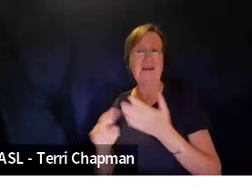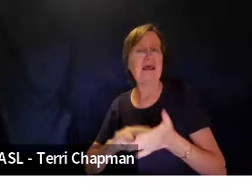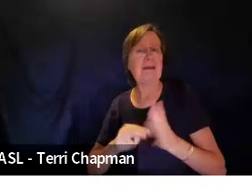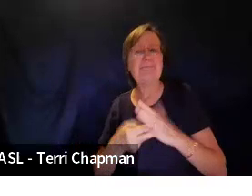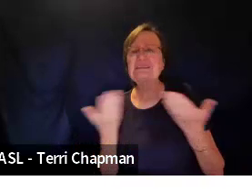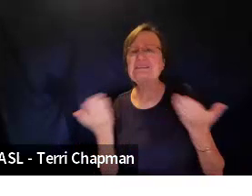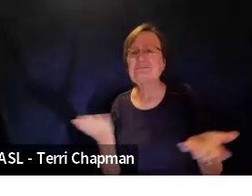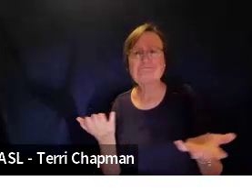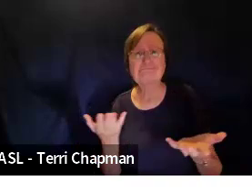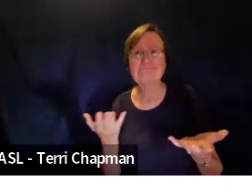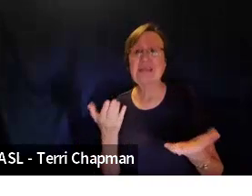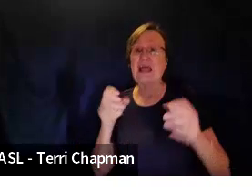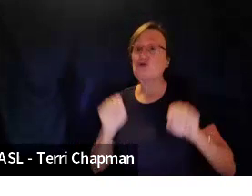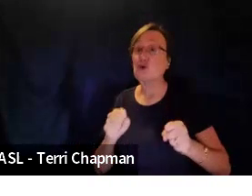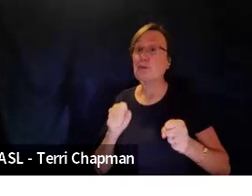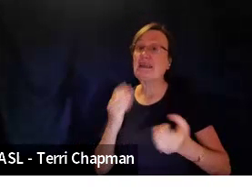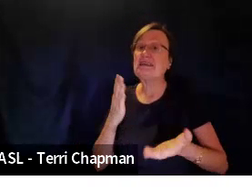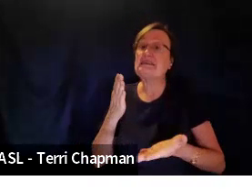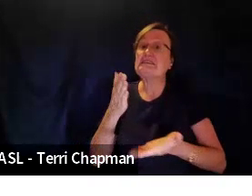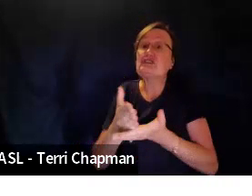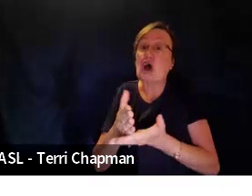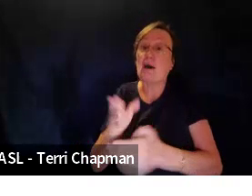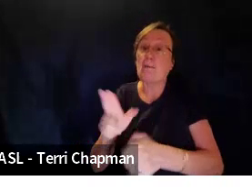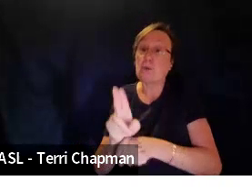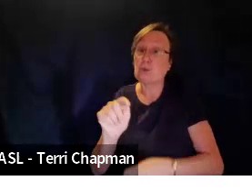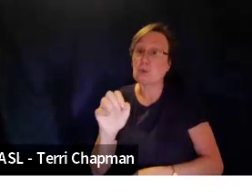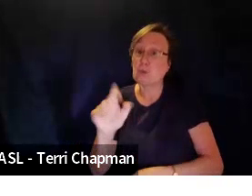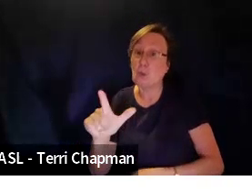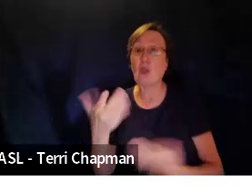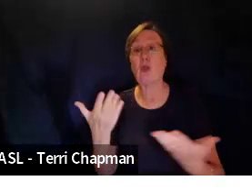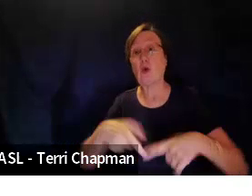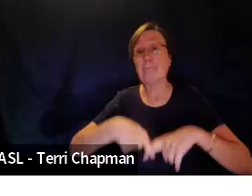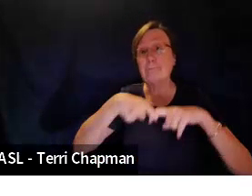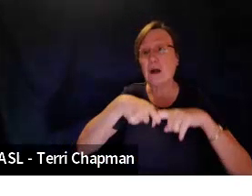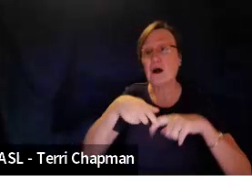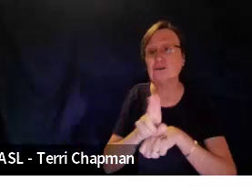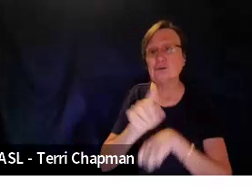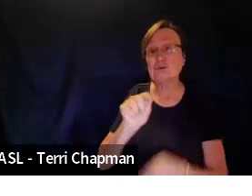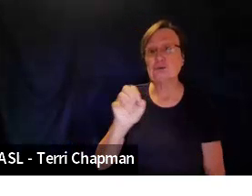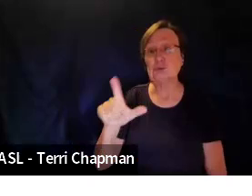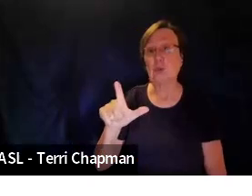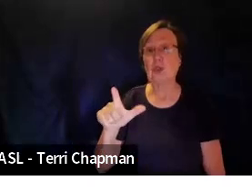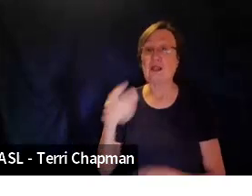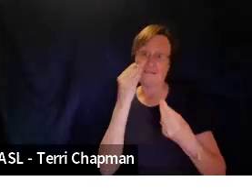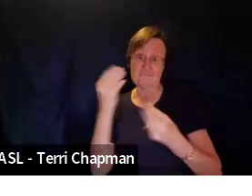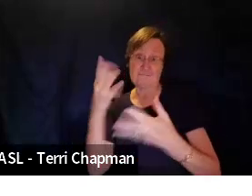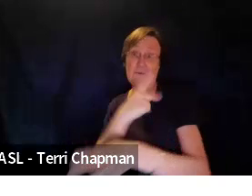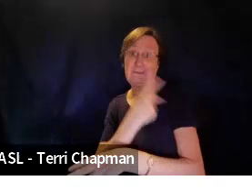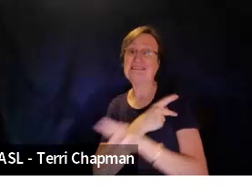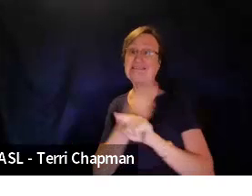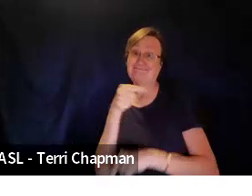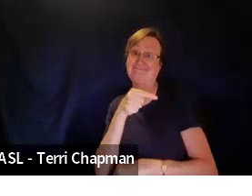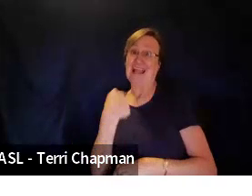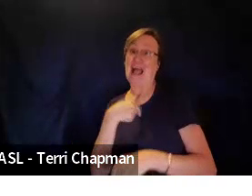mean stopping or pausing use of the tool, notifying patients of the use of the tool, so